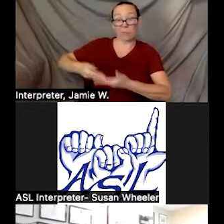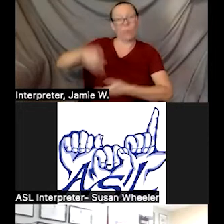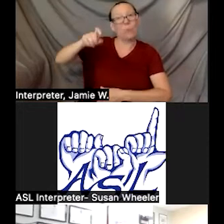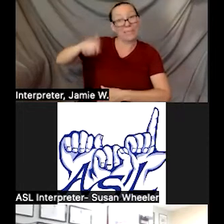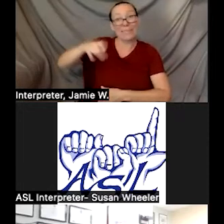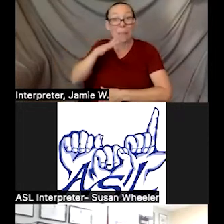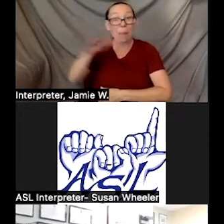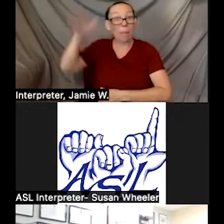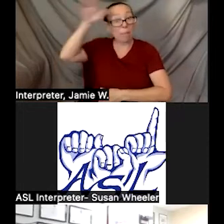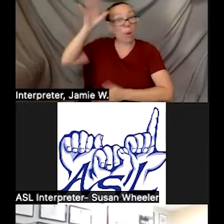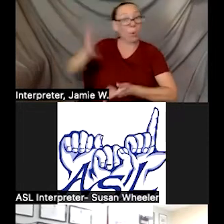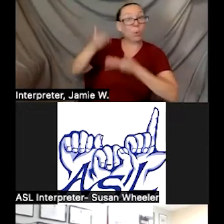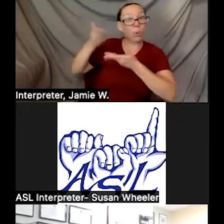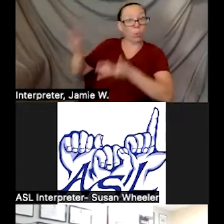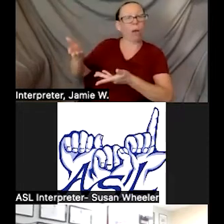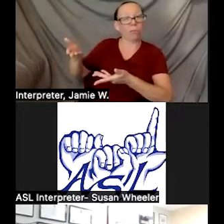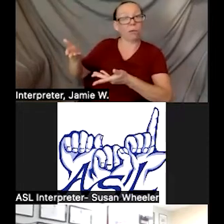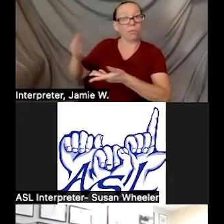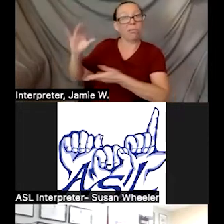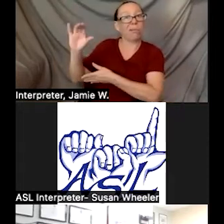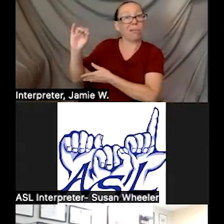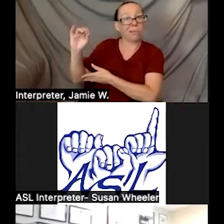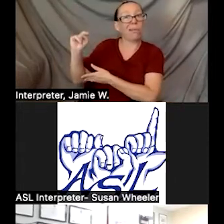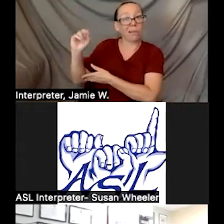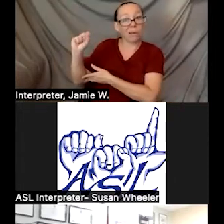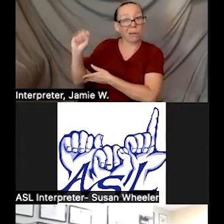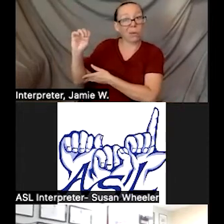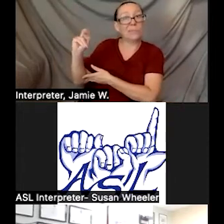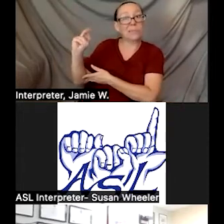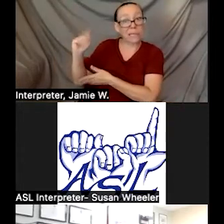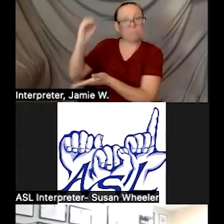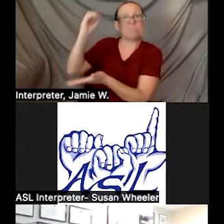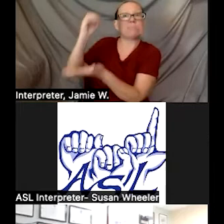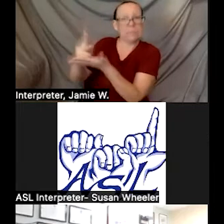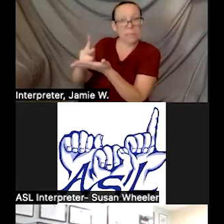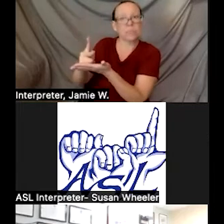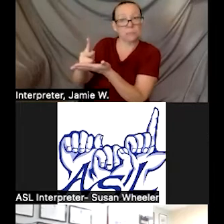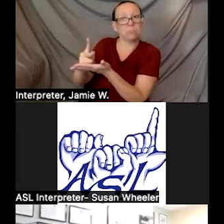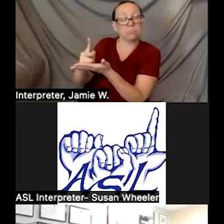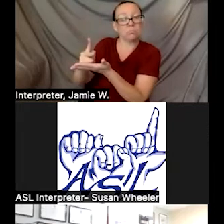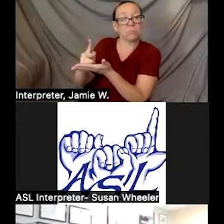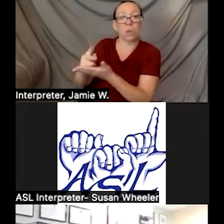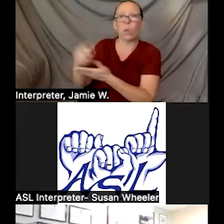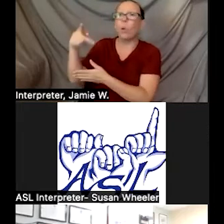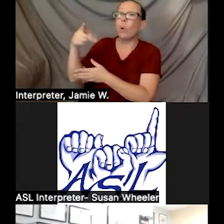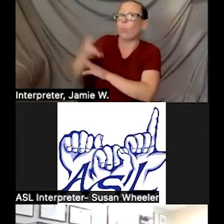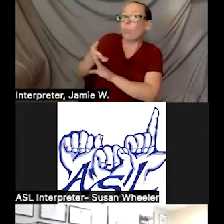consent. And we broke it down into specific categories of preemies,